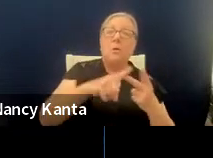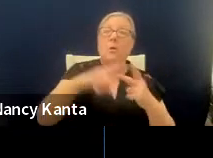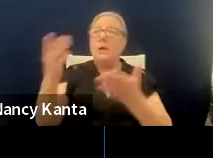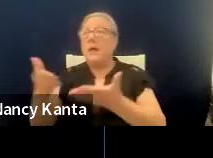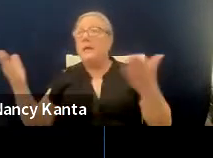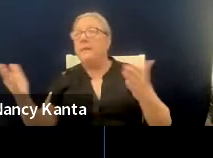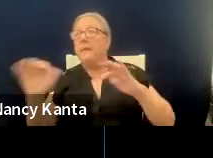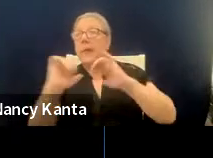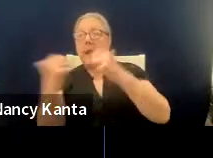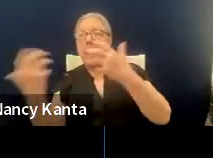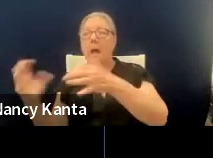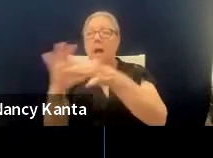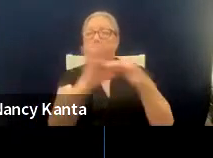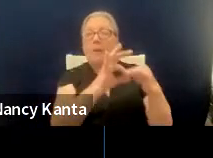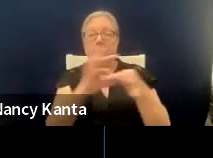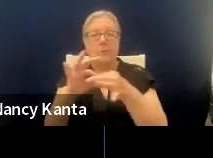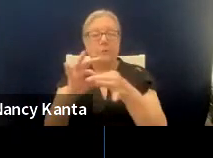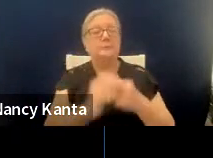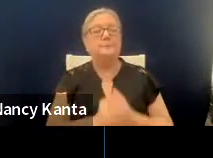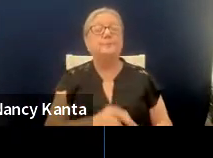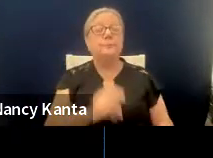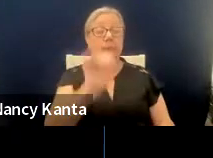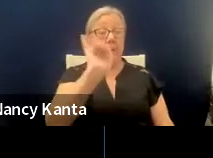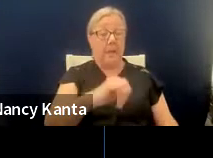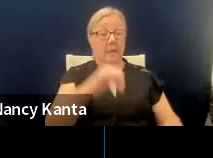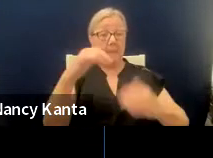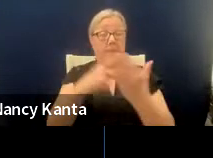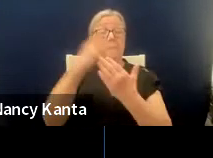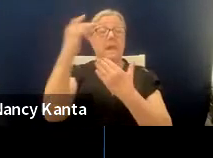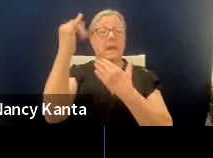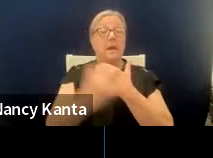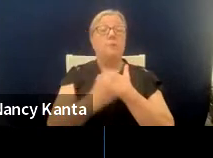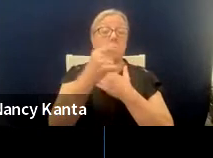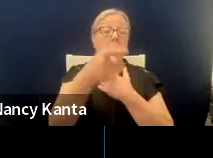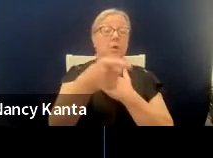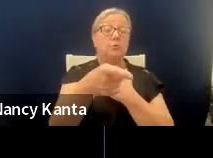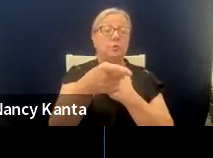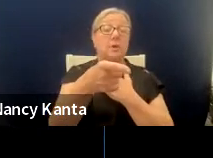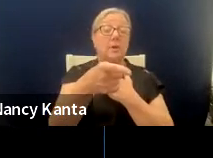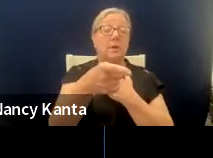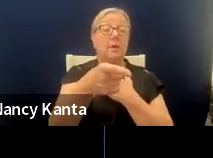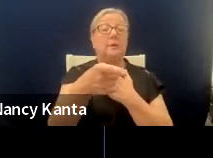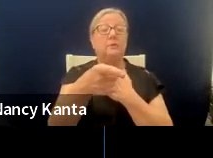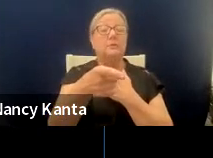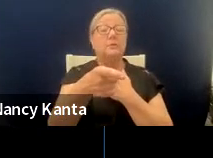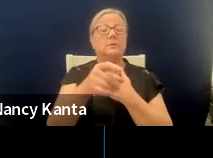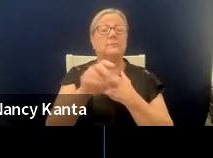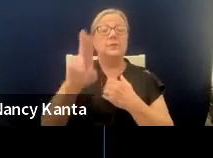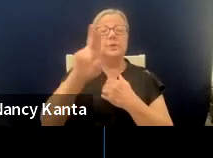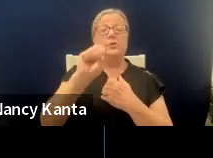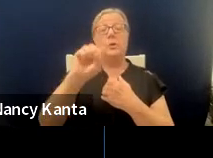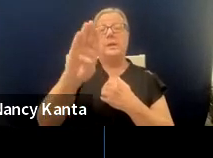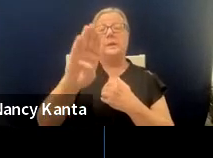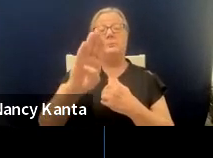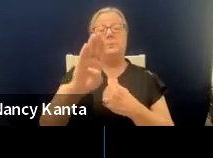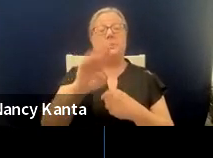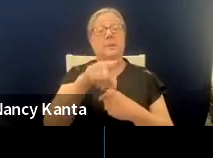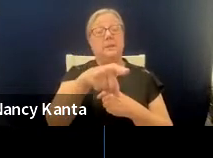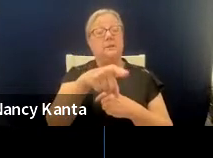We wanted to show this slide because this is a project that we've been working alongside WSP with for the